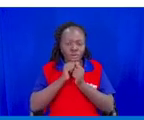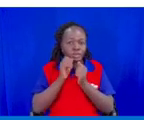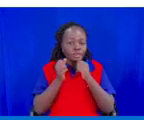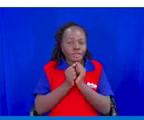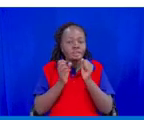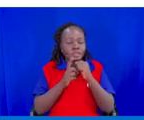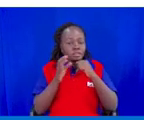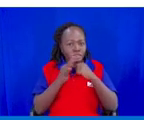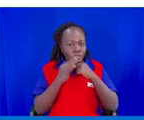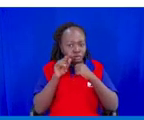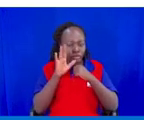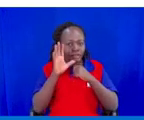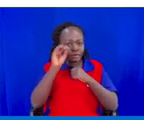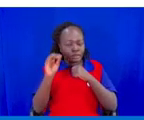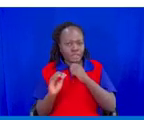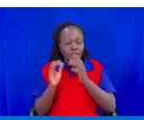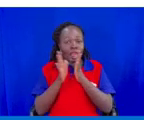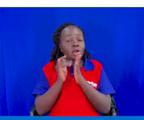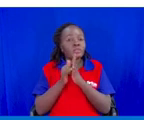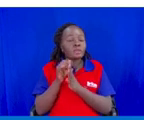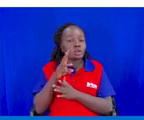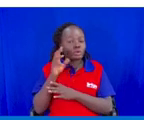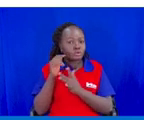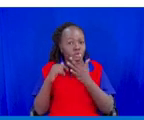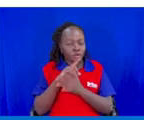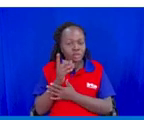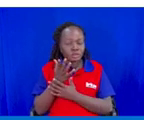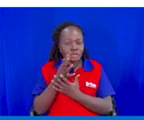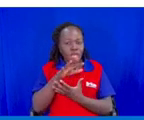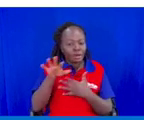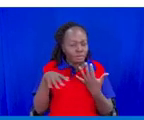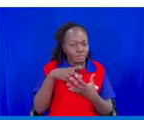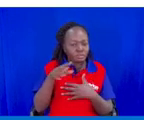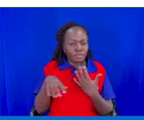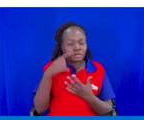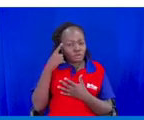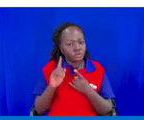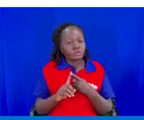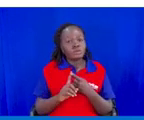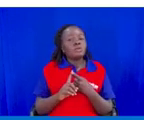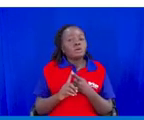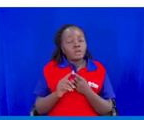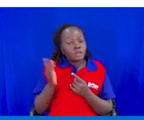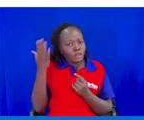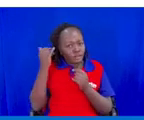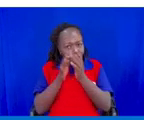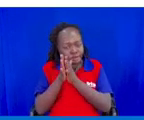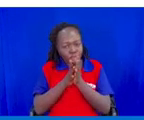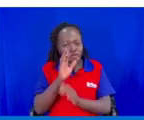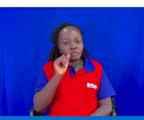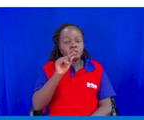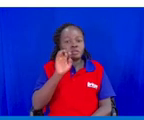18.5%, and it was a reaction to the reversal of the interest rate